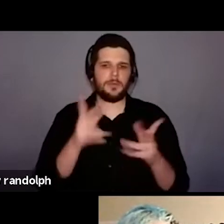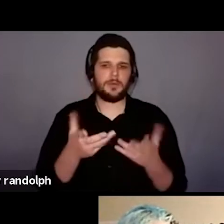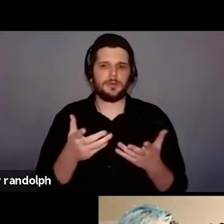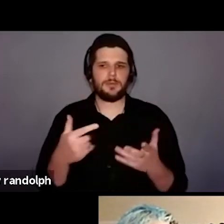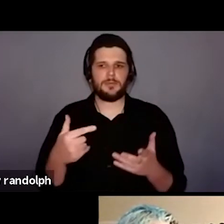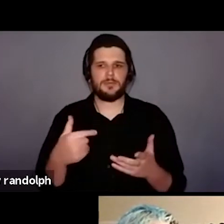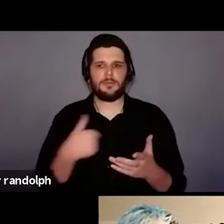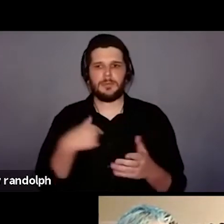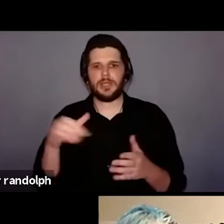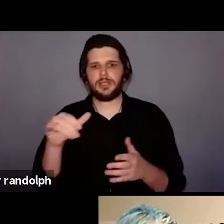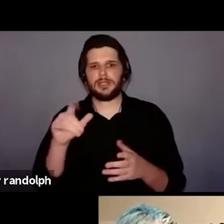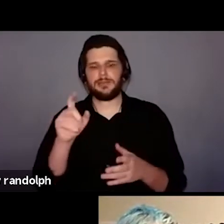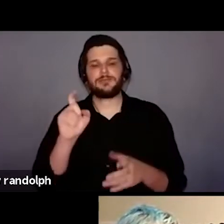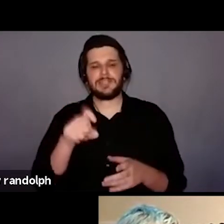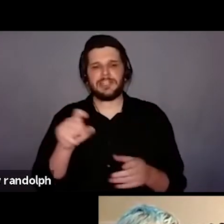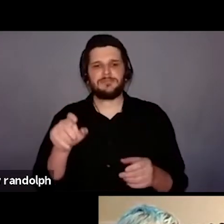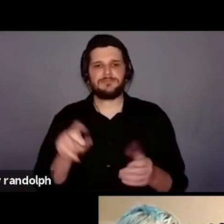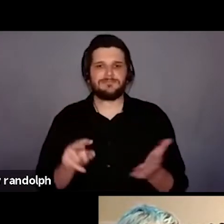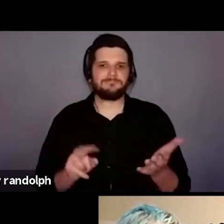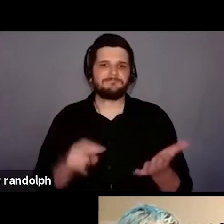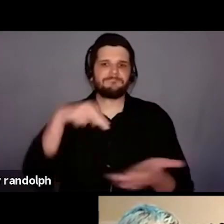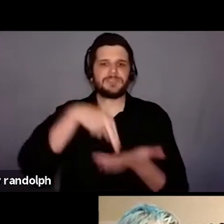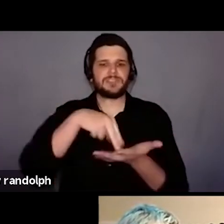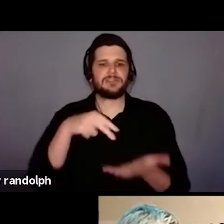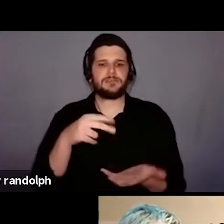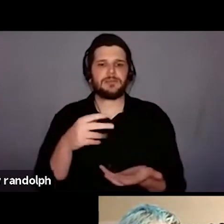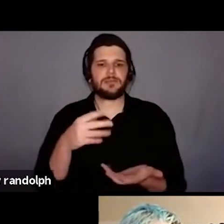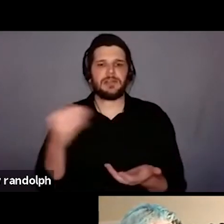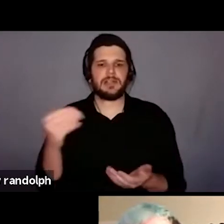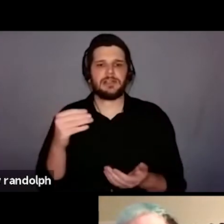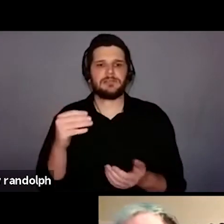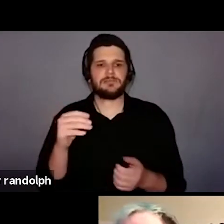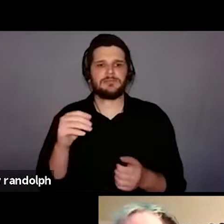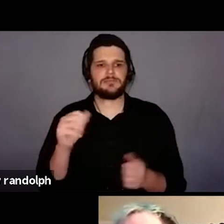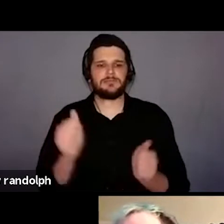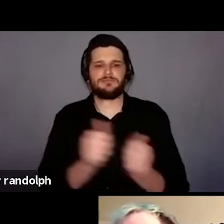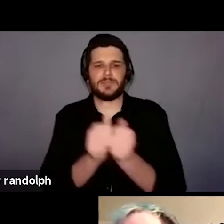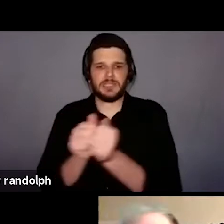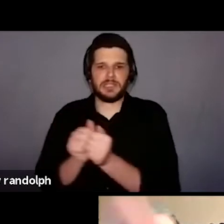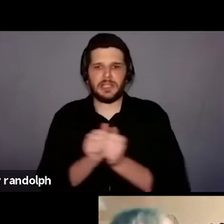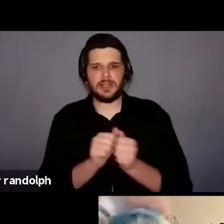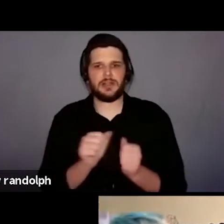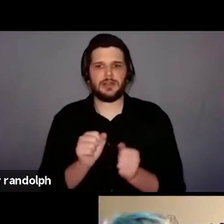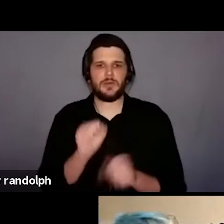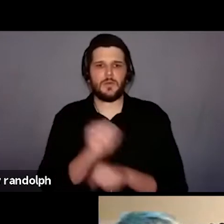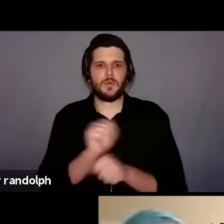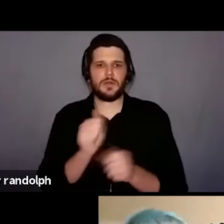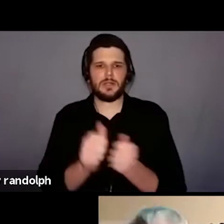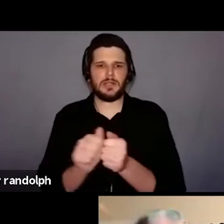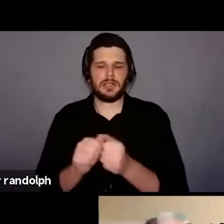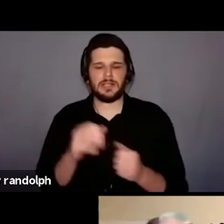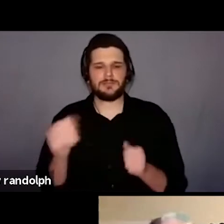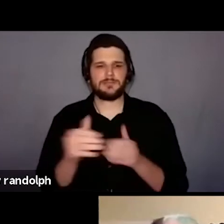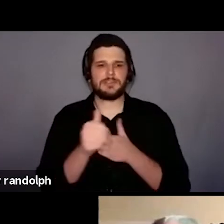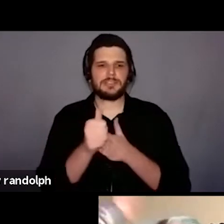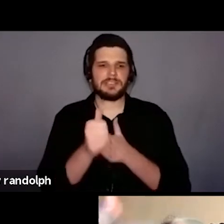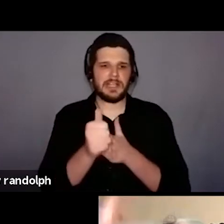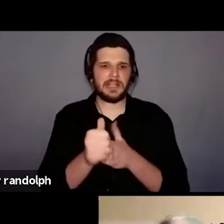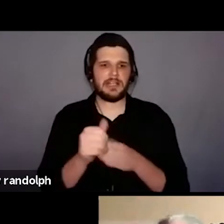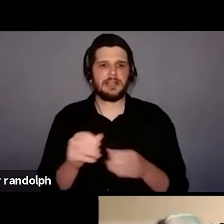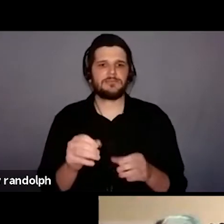to step up and be in solidarity and taking the lead in